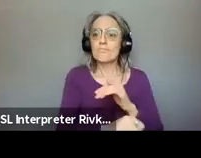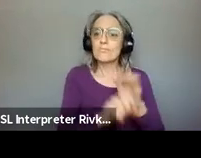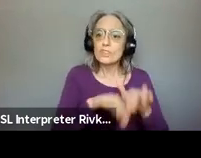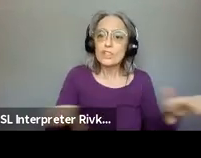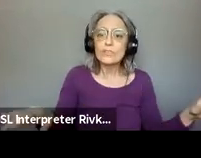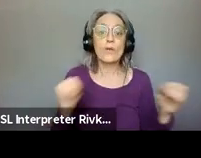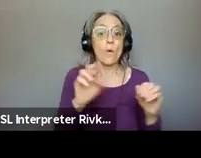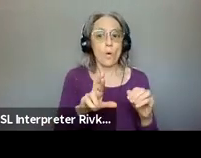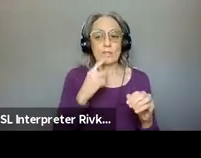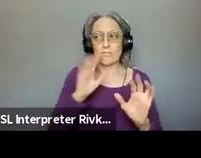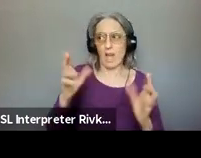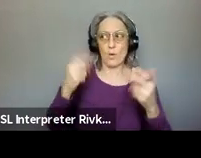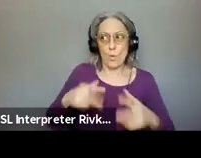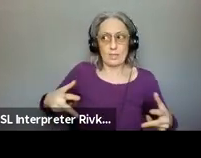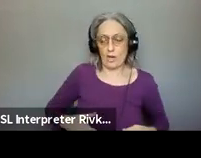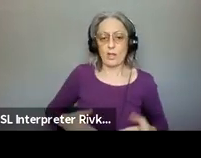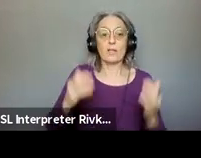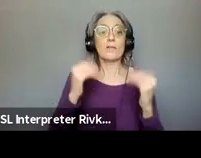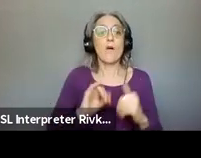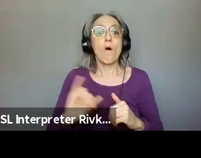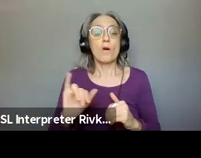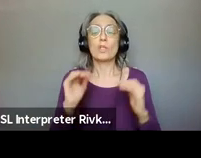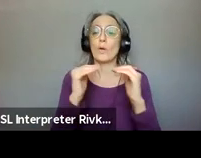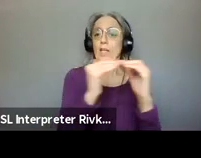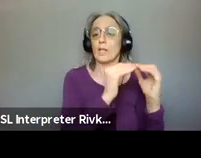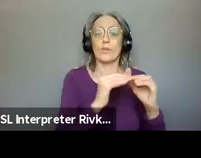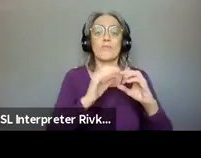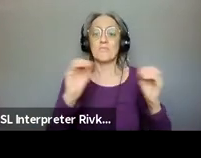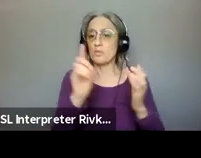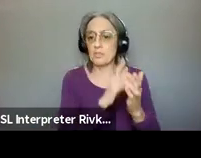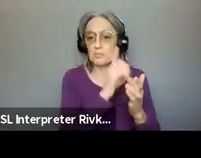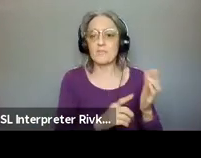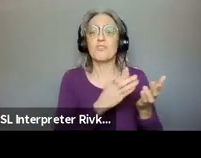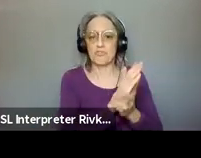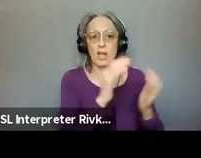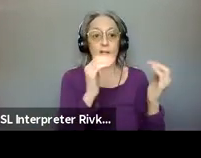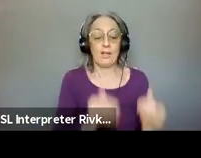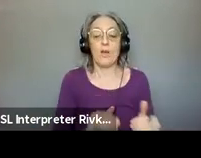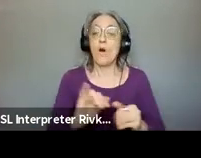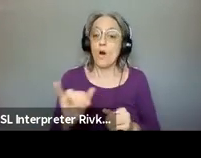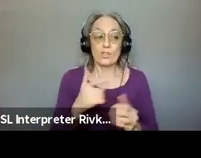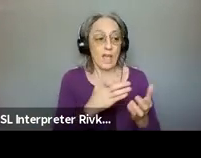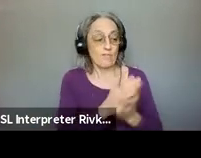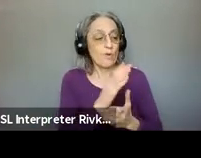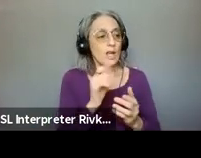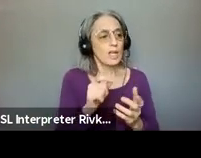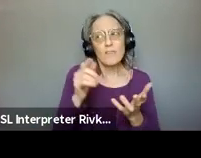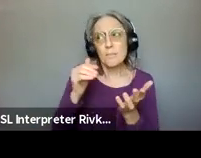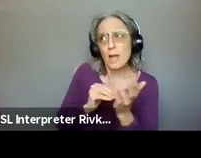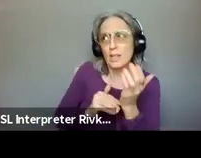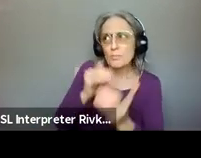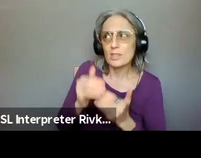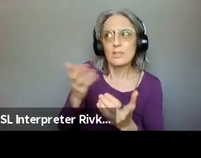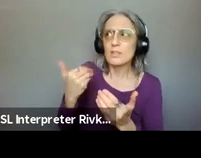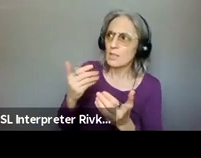have the same civil rights in terms of equal treatment and non-discrimination. They have a right to explanations of the medical procedures they're getting. So just because